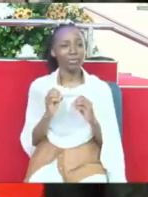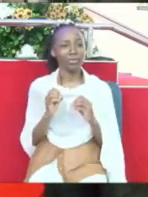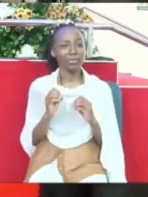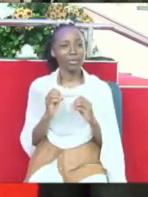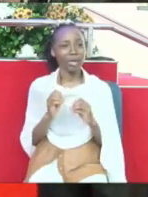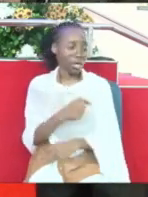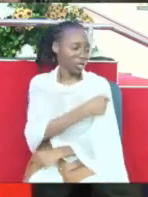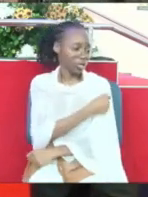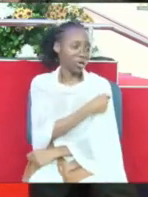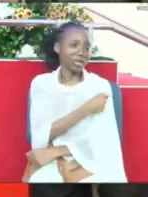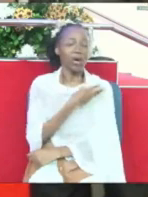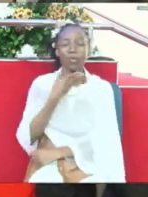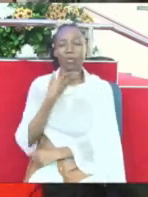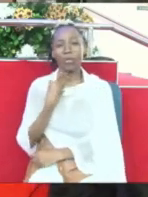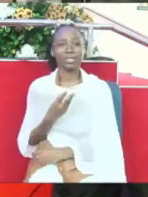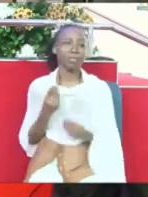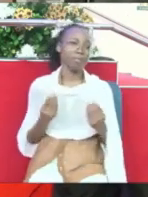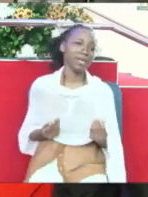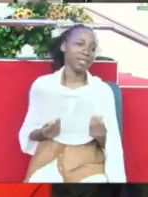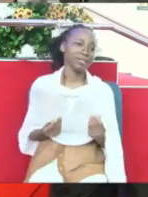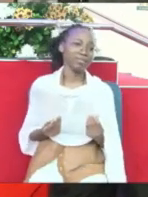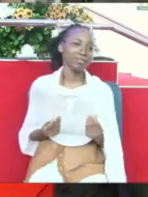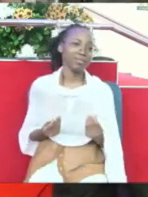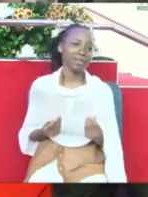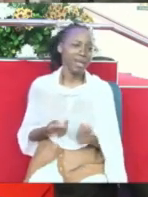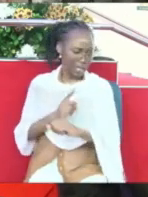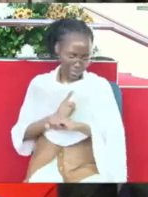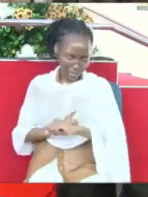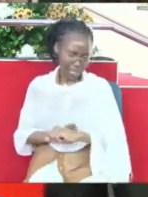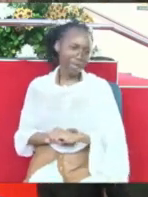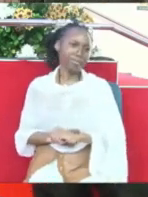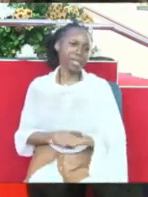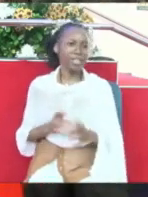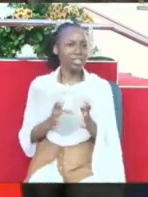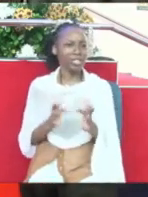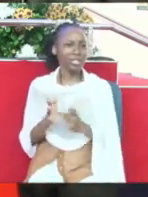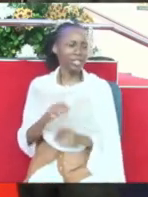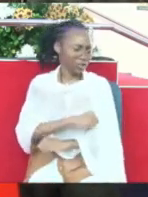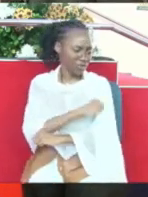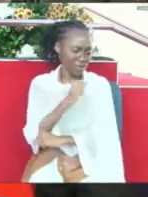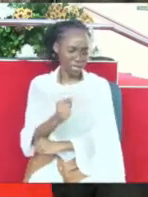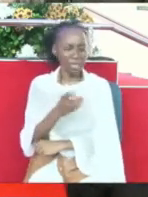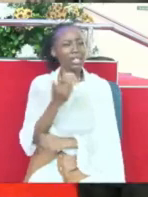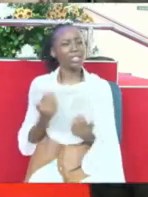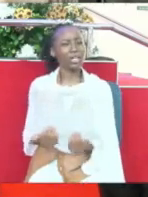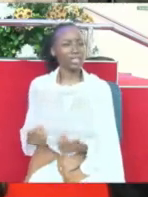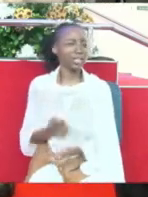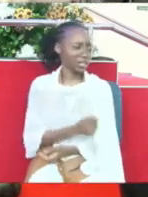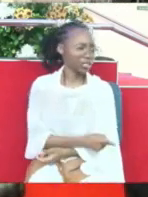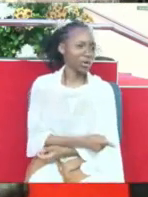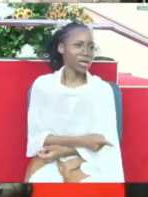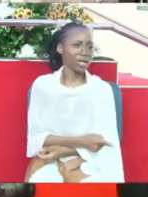alikuwa ameaga dunia. But you know, after raising Jairus' daughter, lakini wajua baada ya kumfufua huyu msichana, he gets into a second miracle